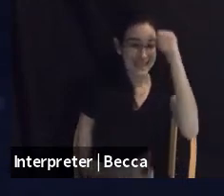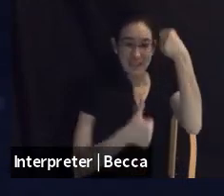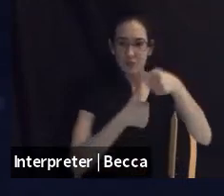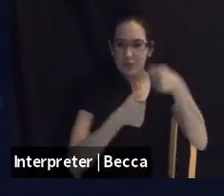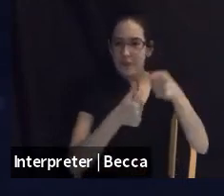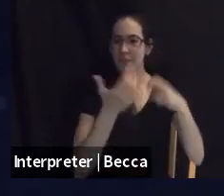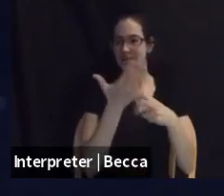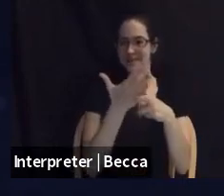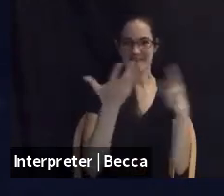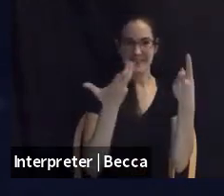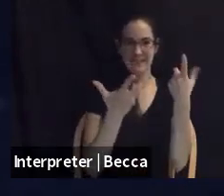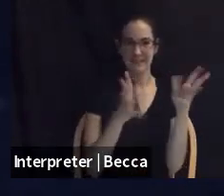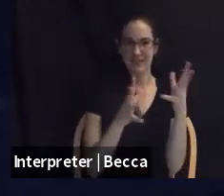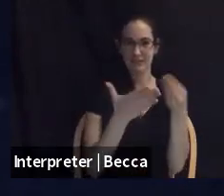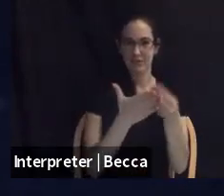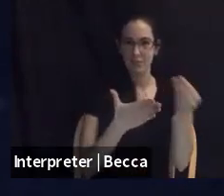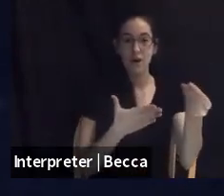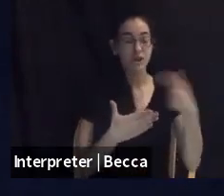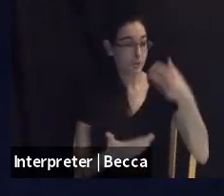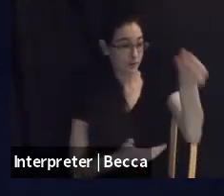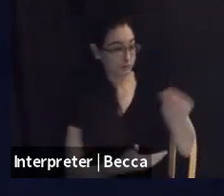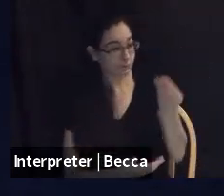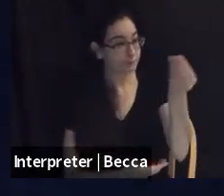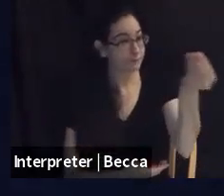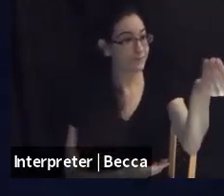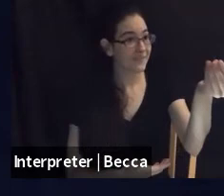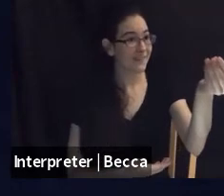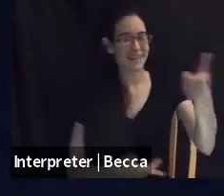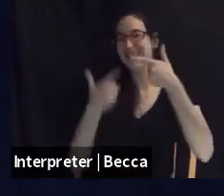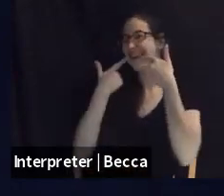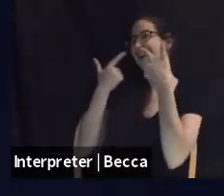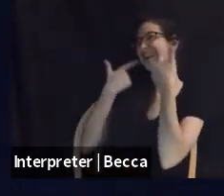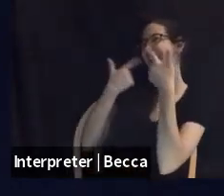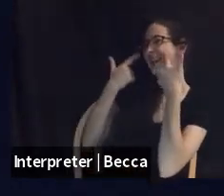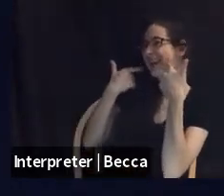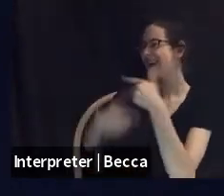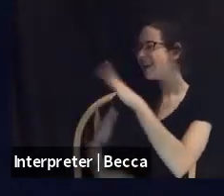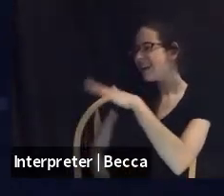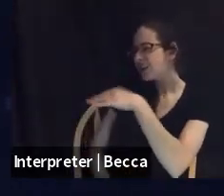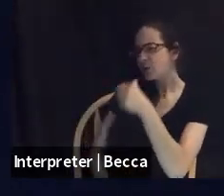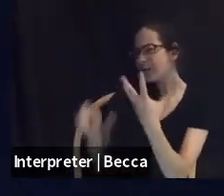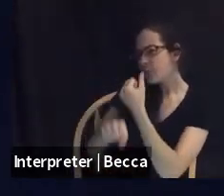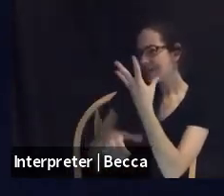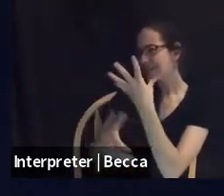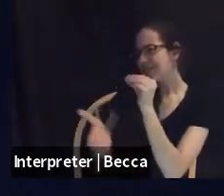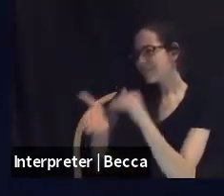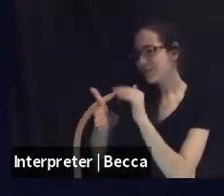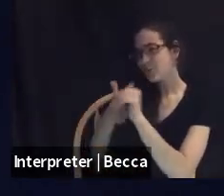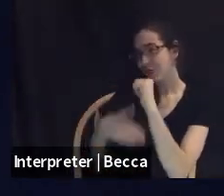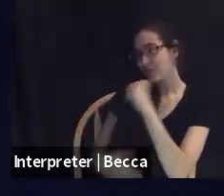bought. So when he turned it in, they laughed and they said, Mr. Lockett, you didn't win